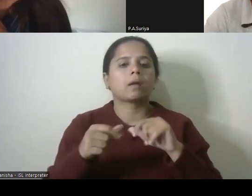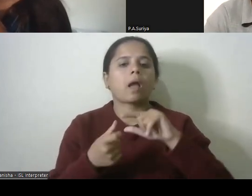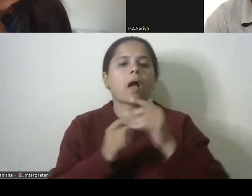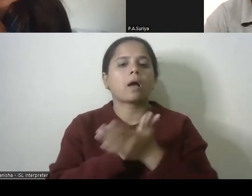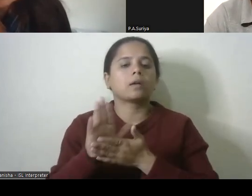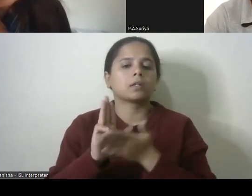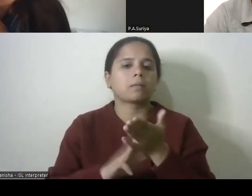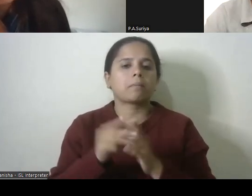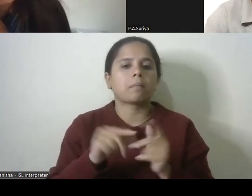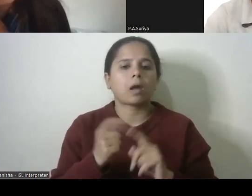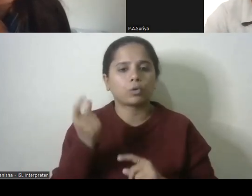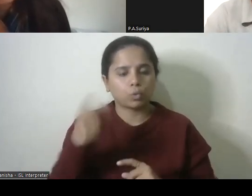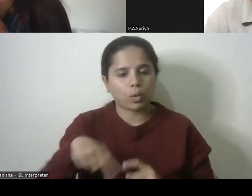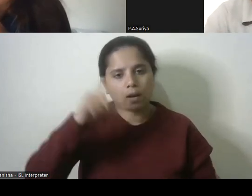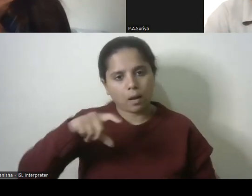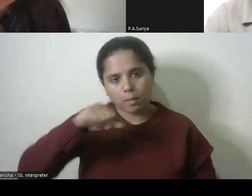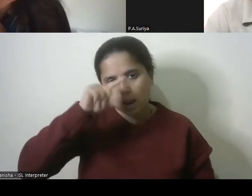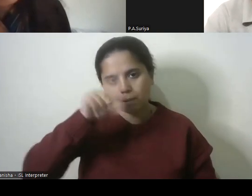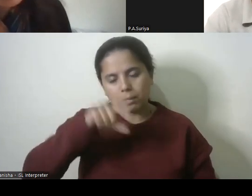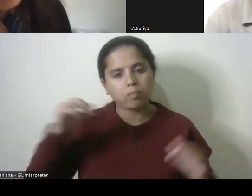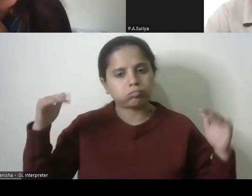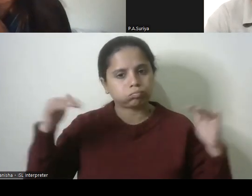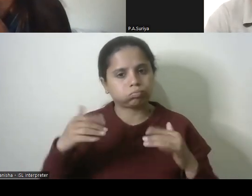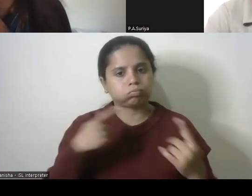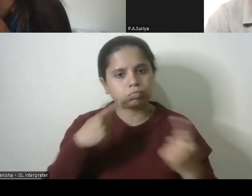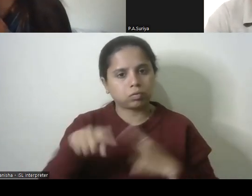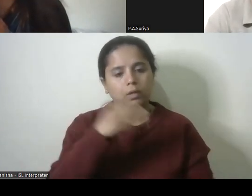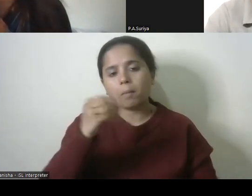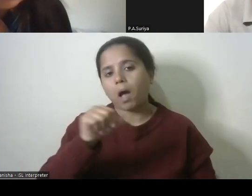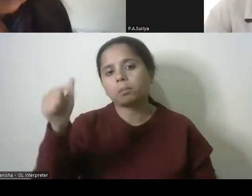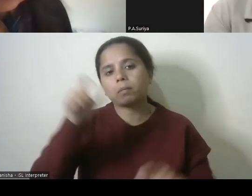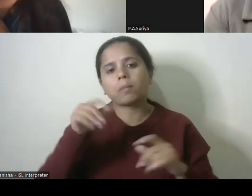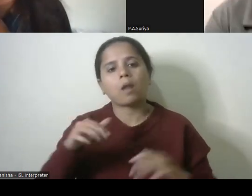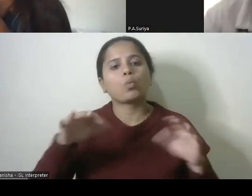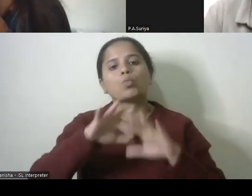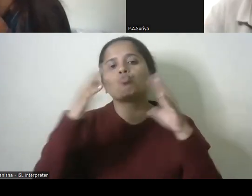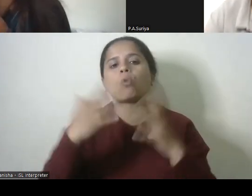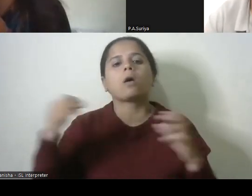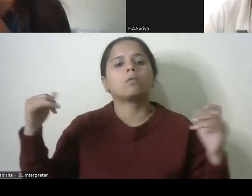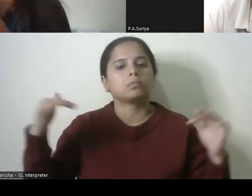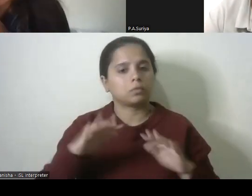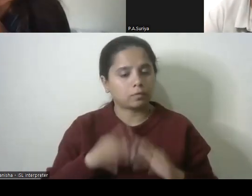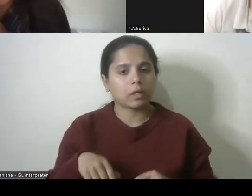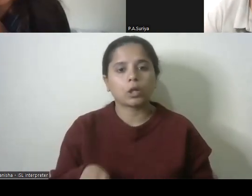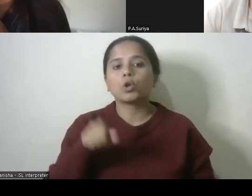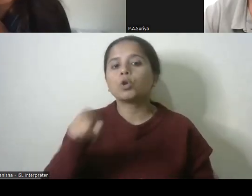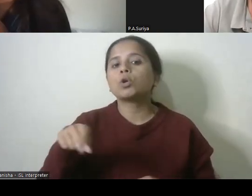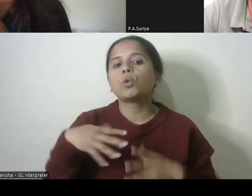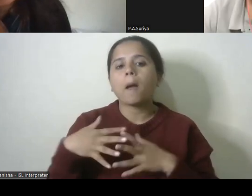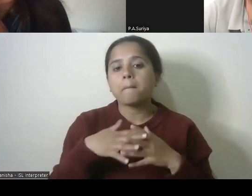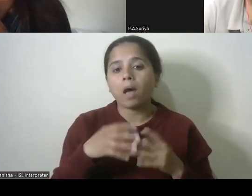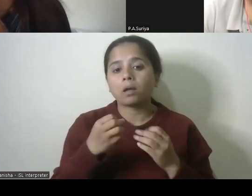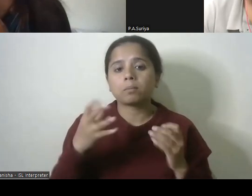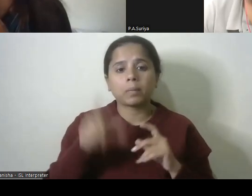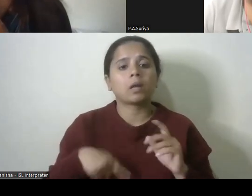Indian colleagues, and also people coming from other parts of the world, including the US, where reservations have